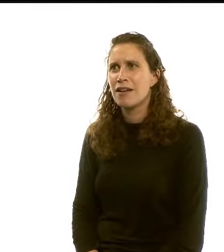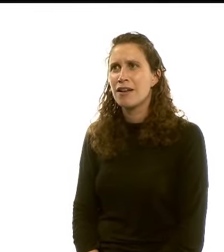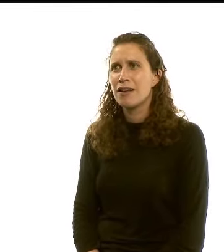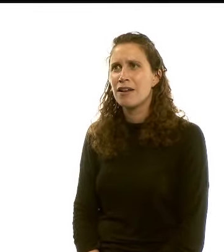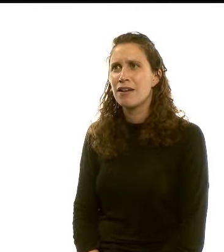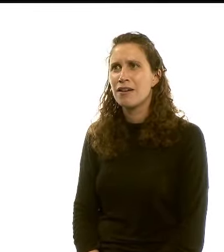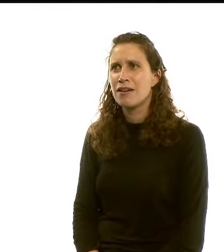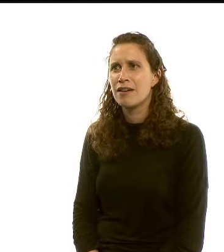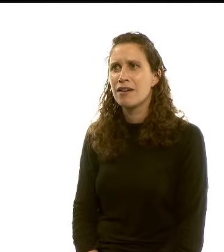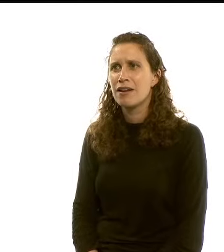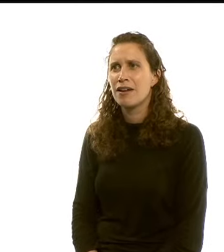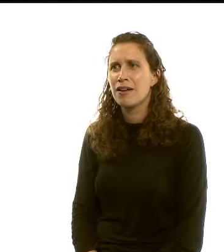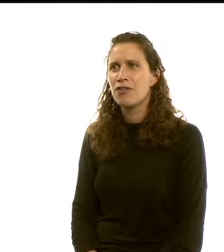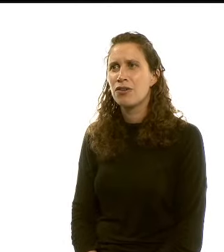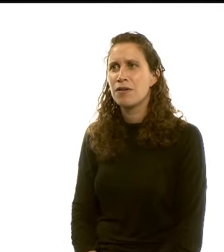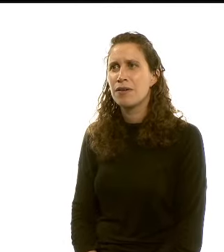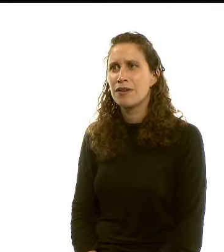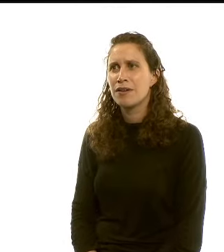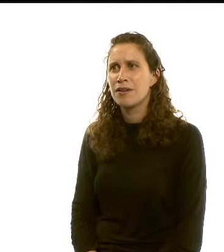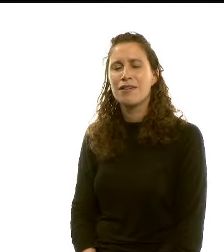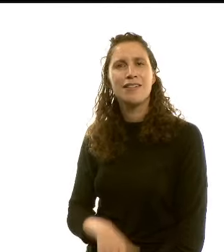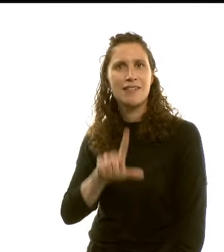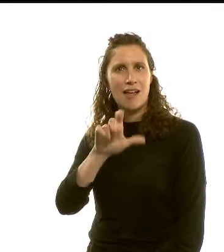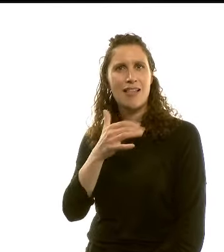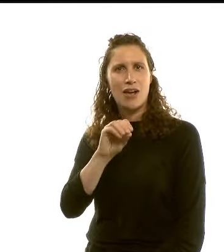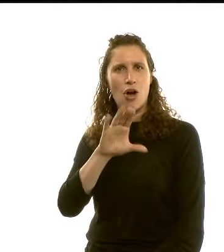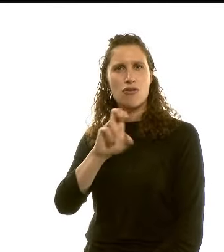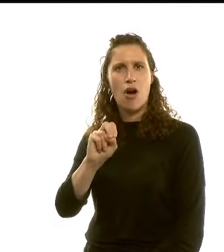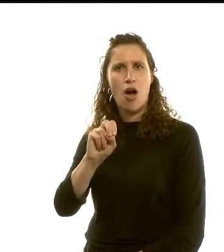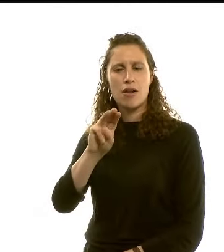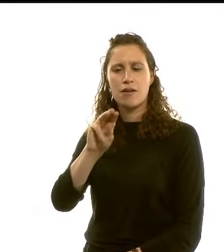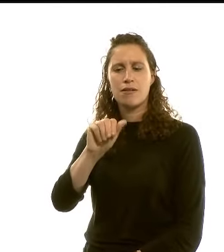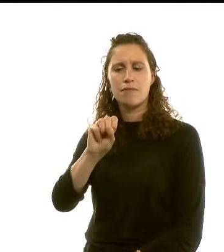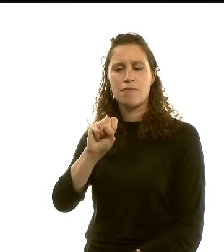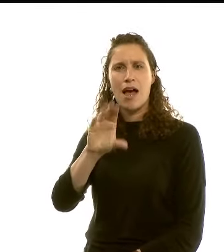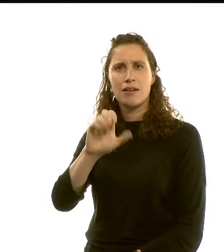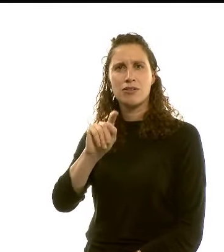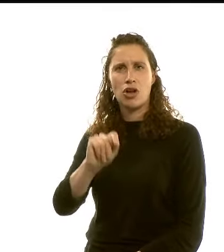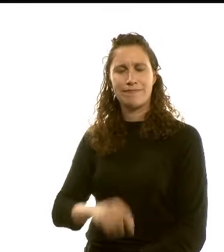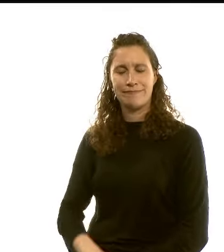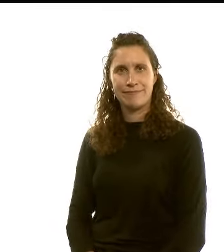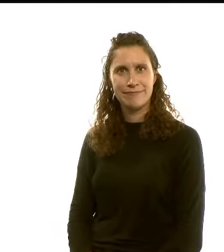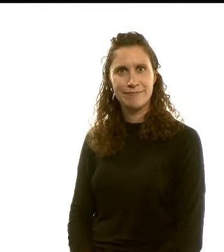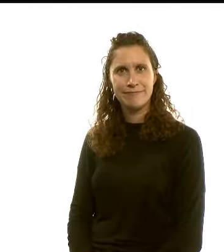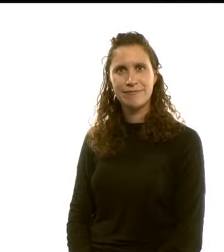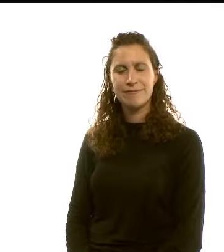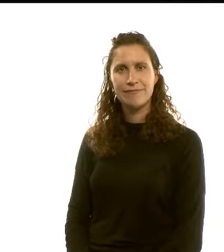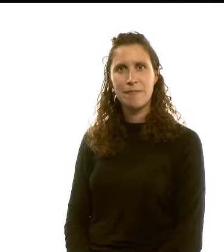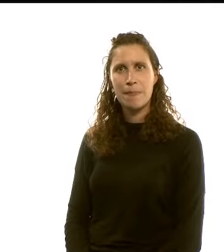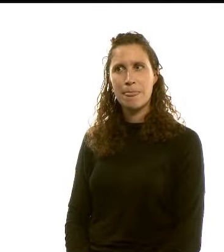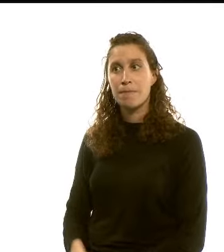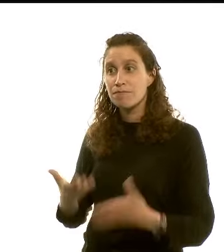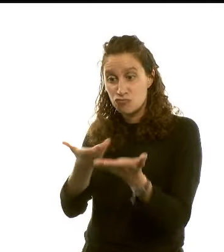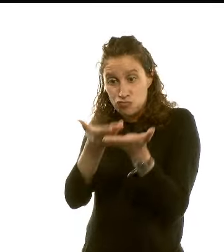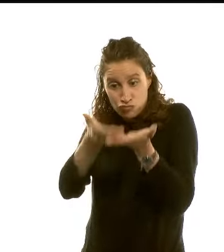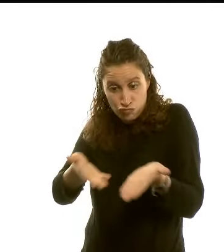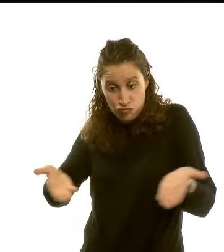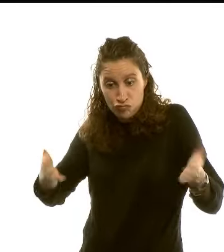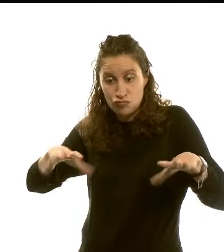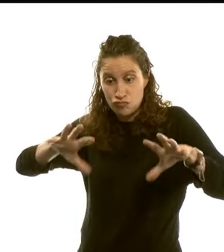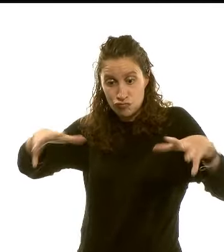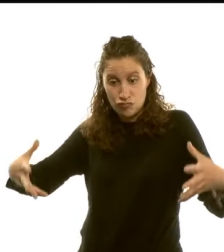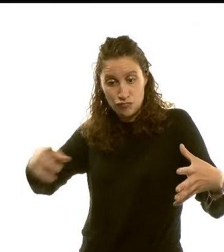Started early. A LegoCon mascot. That's How right. appropriate. This is great. So using the bricks and elements over there, you're going